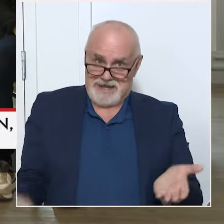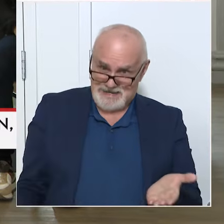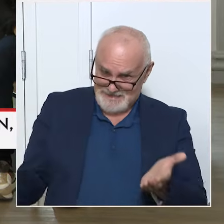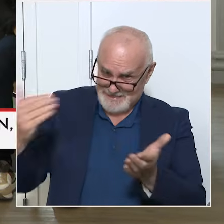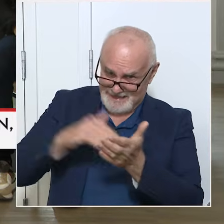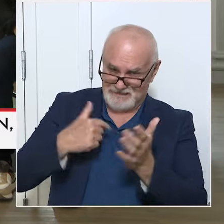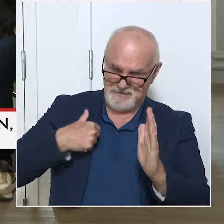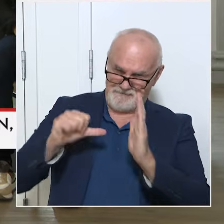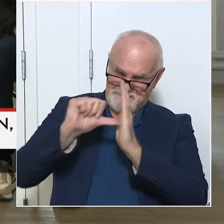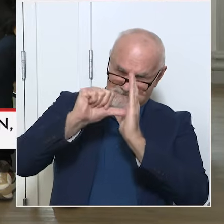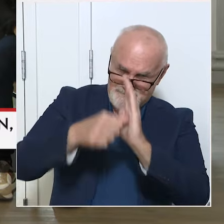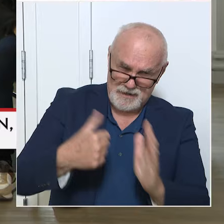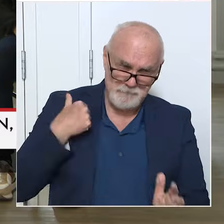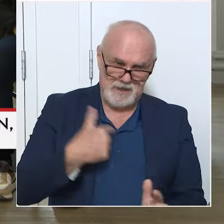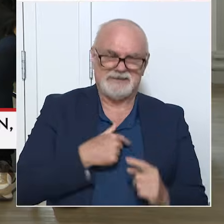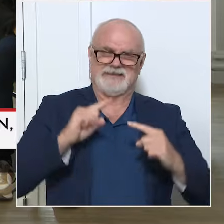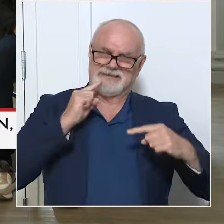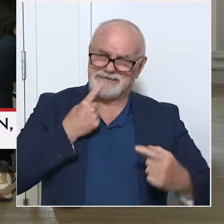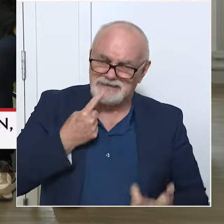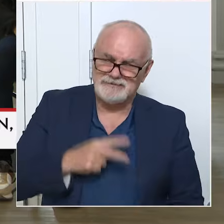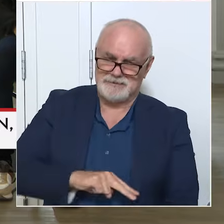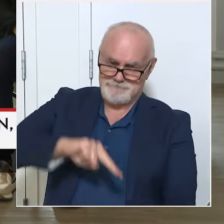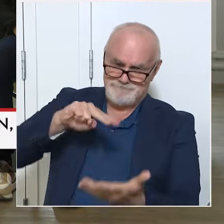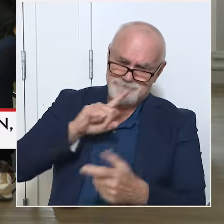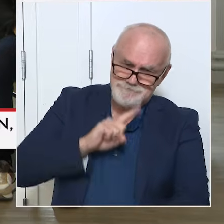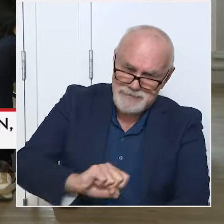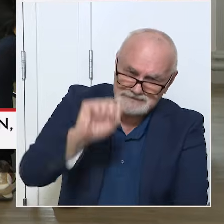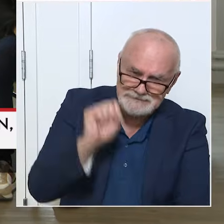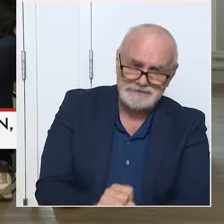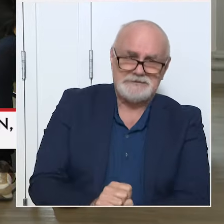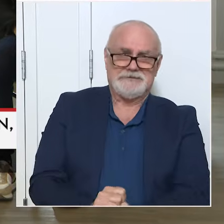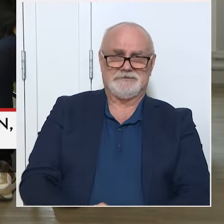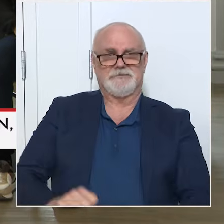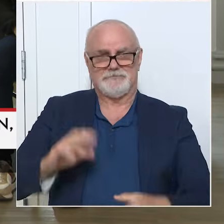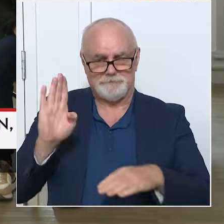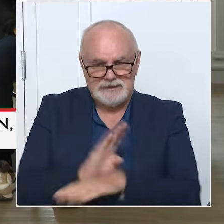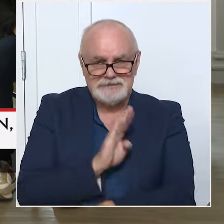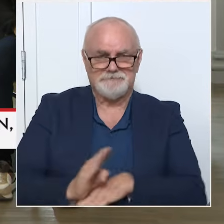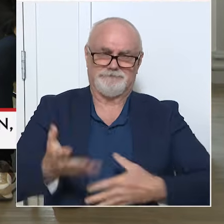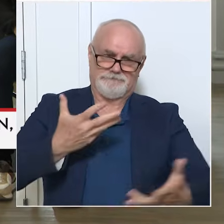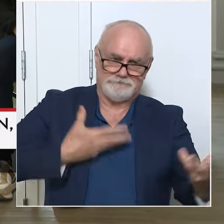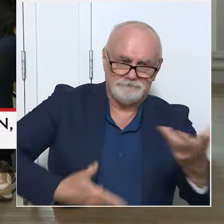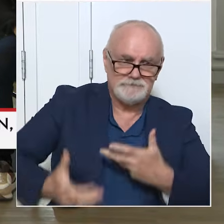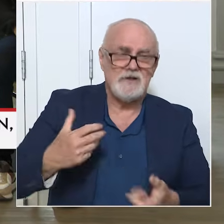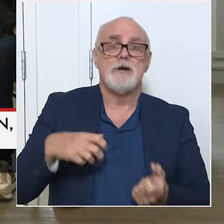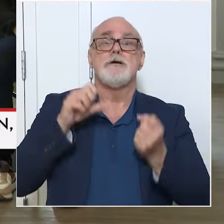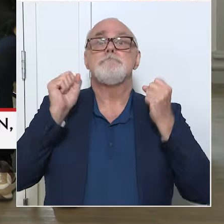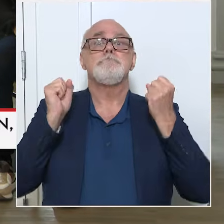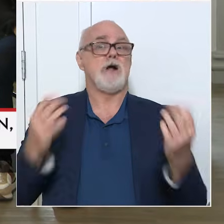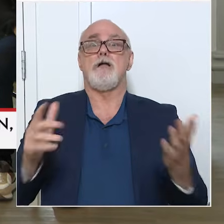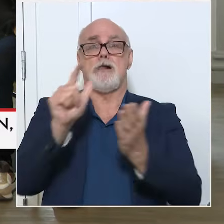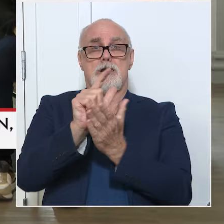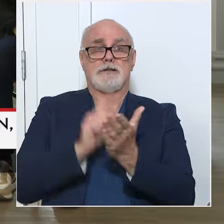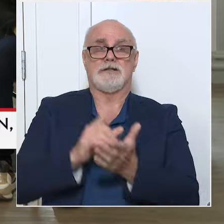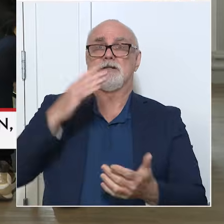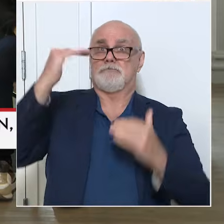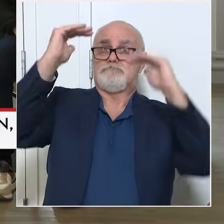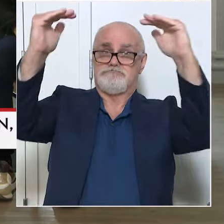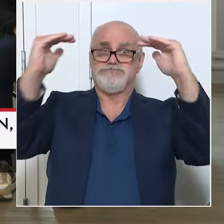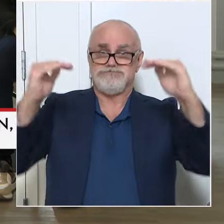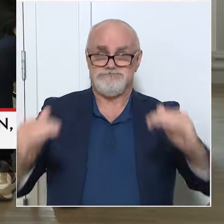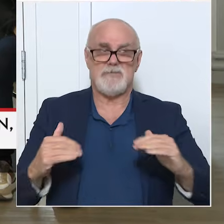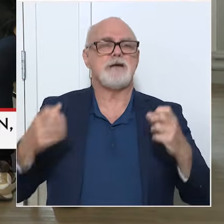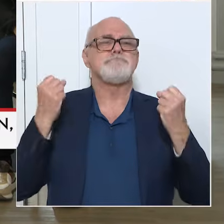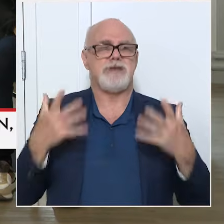we mean business. And we put a number of pieces of legislation in play that will